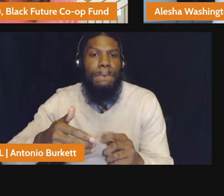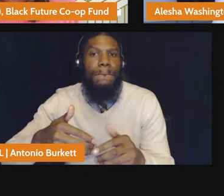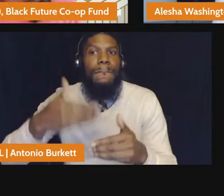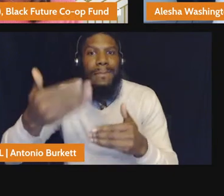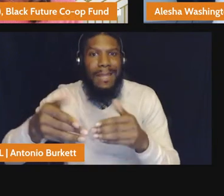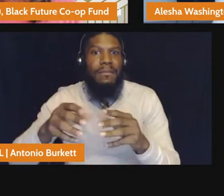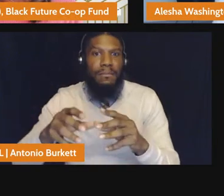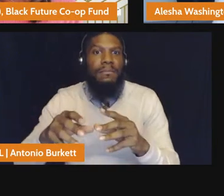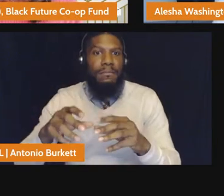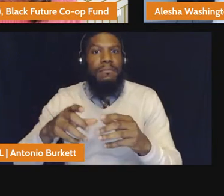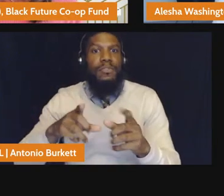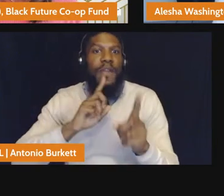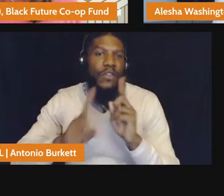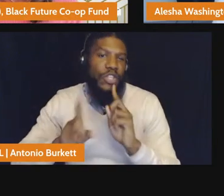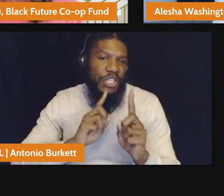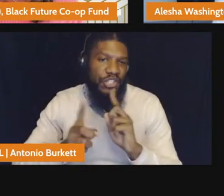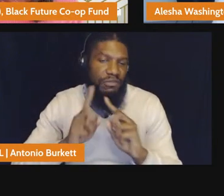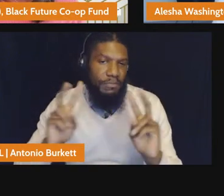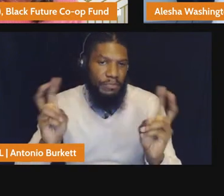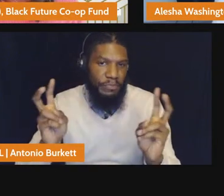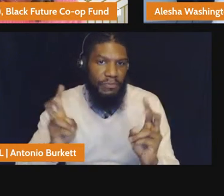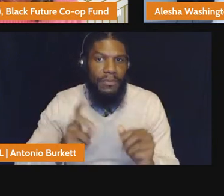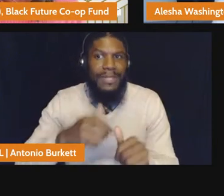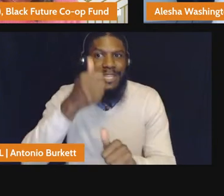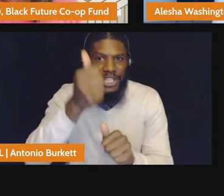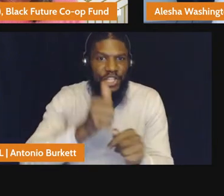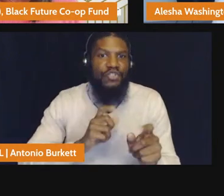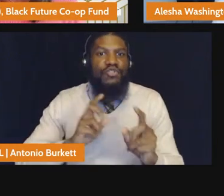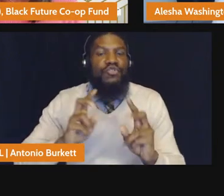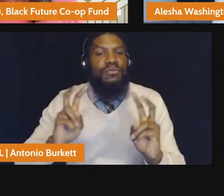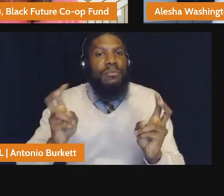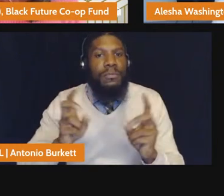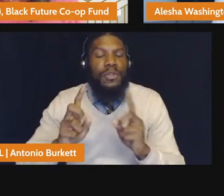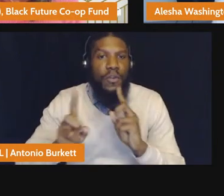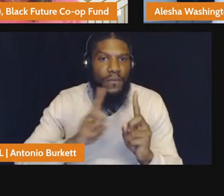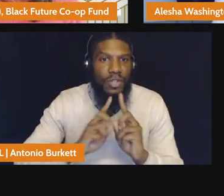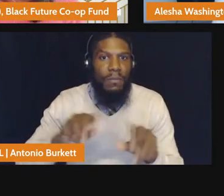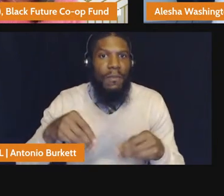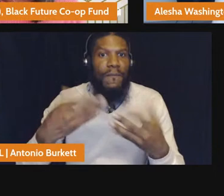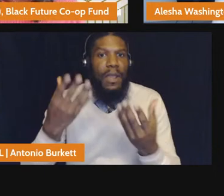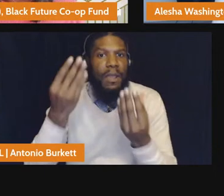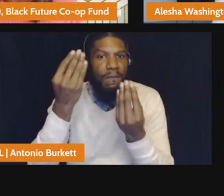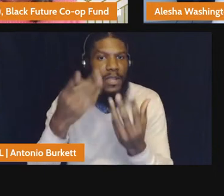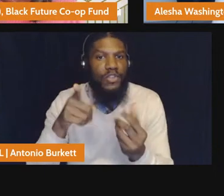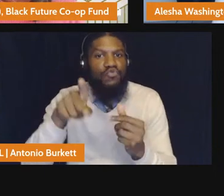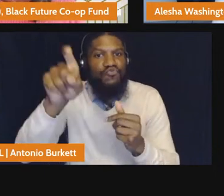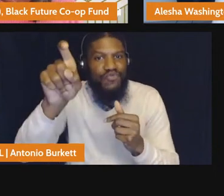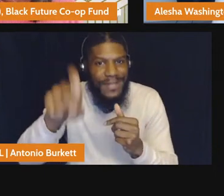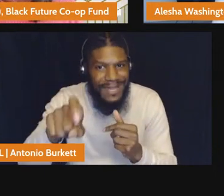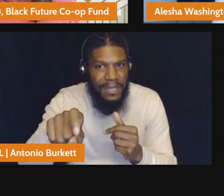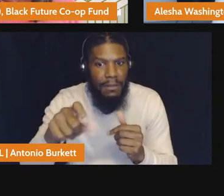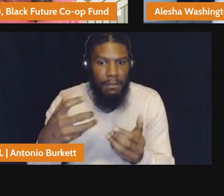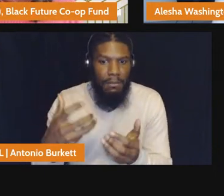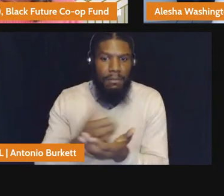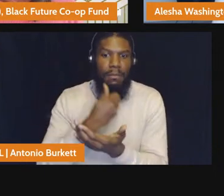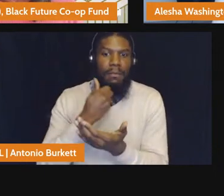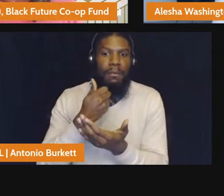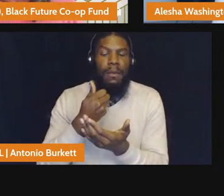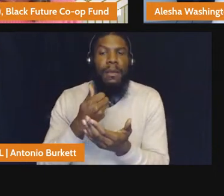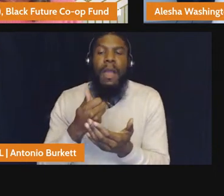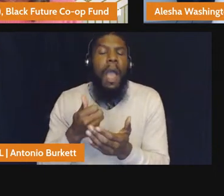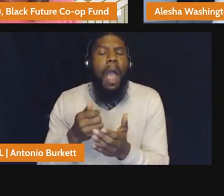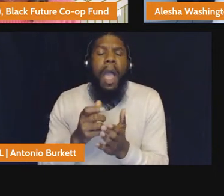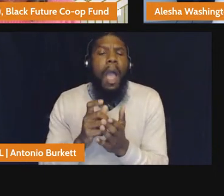these conversations are providing information that you need. So give us your feedback. Please take a moment to fill out a